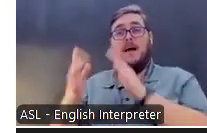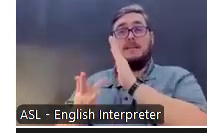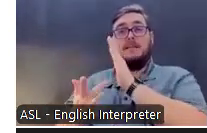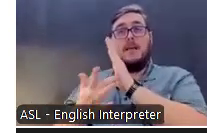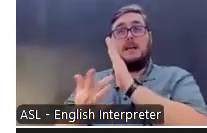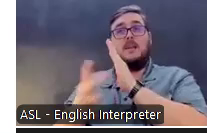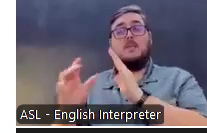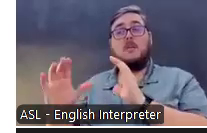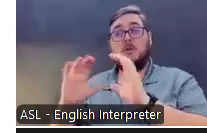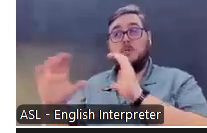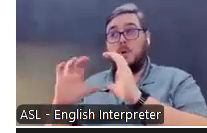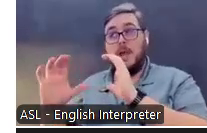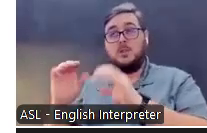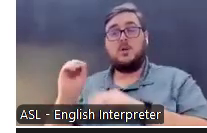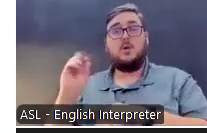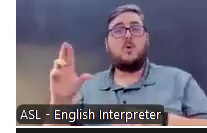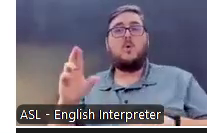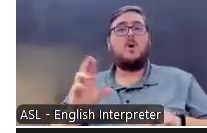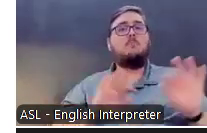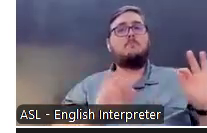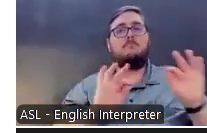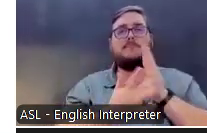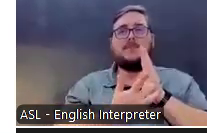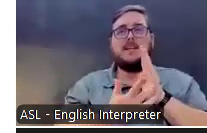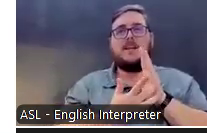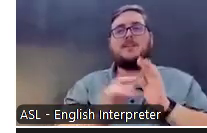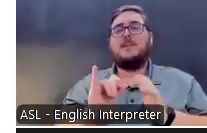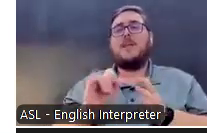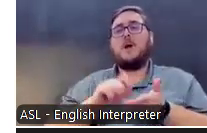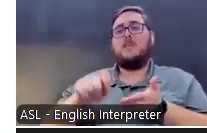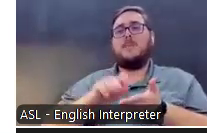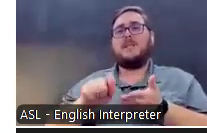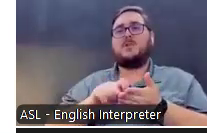can be low-tech, like a pencil grip. Next slide.